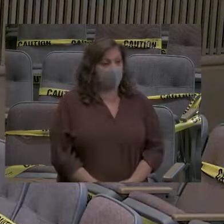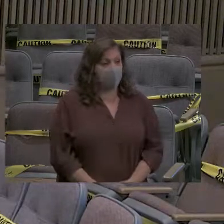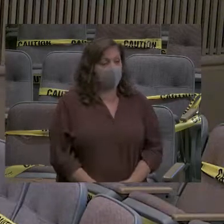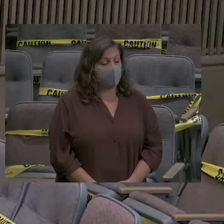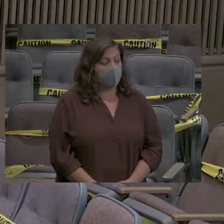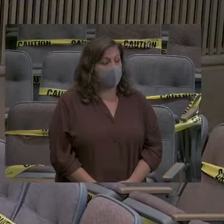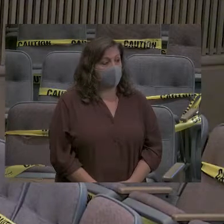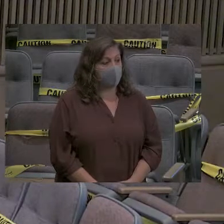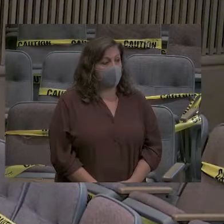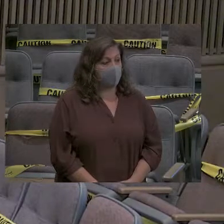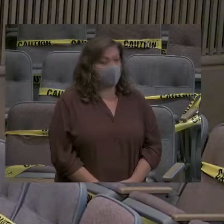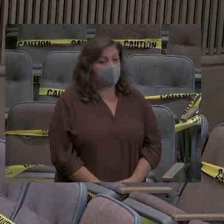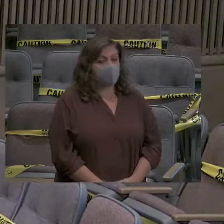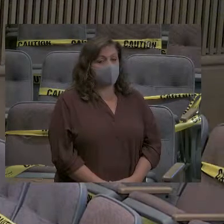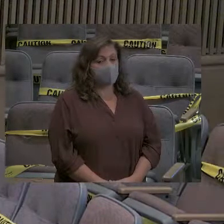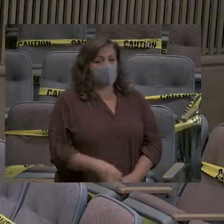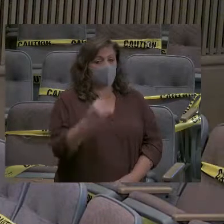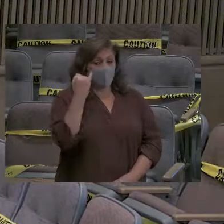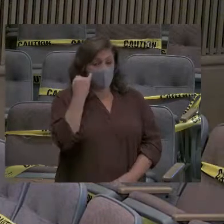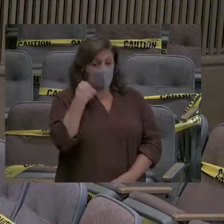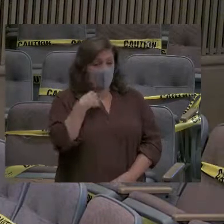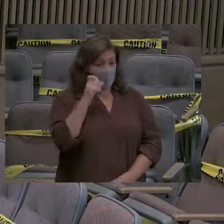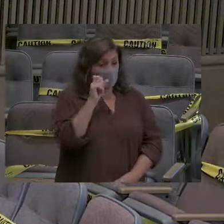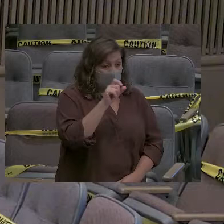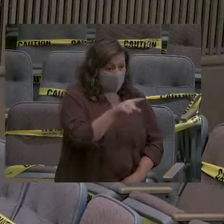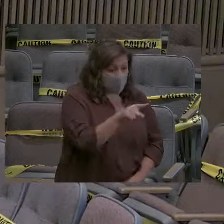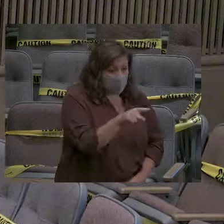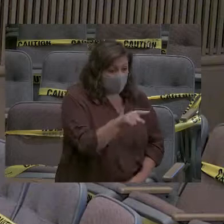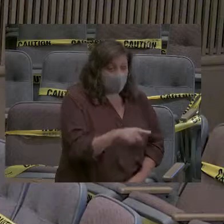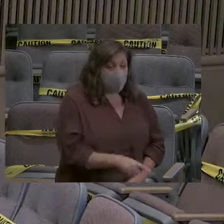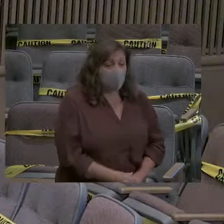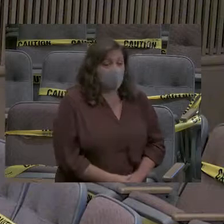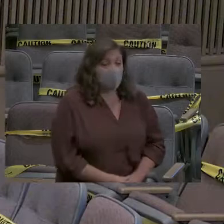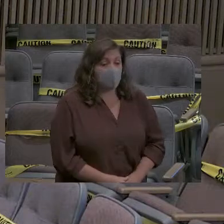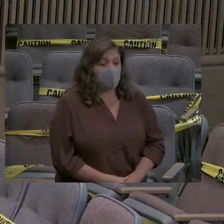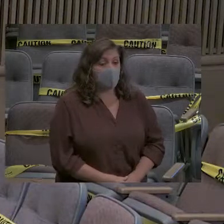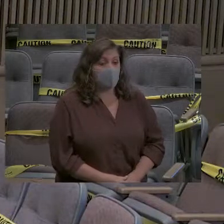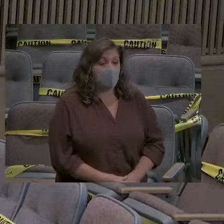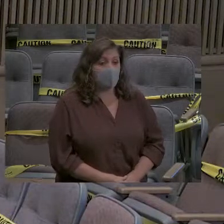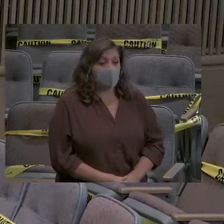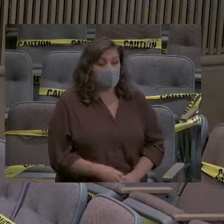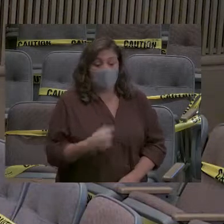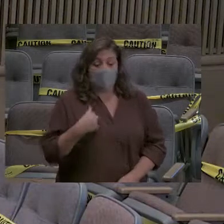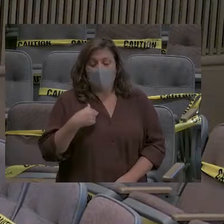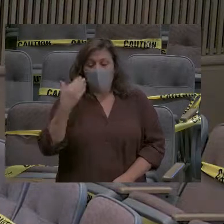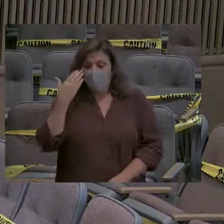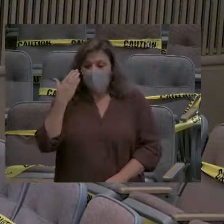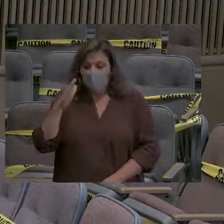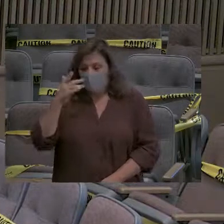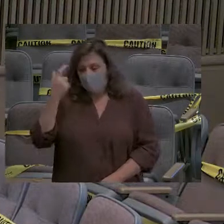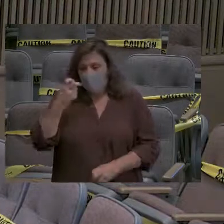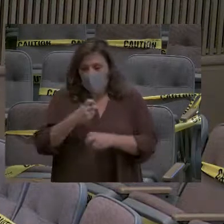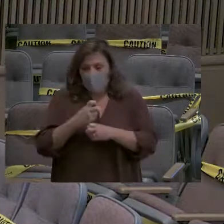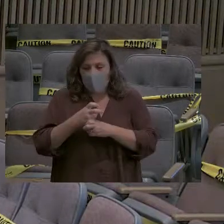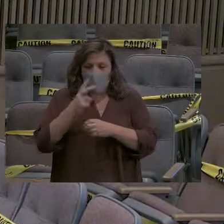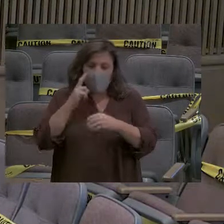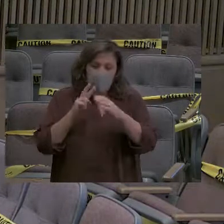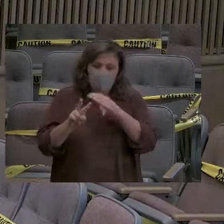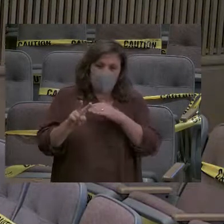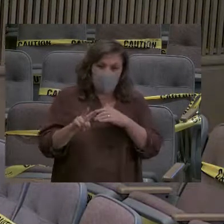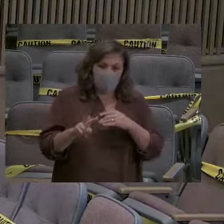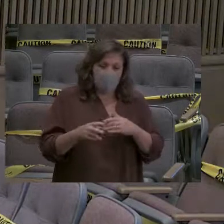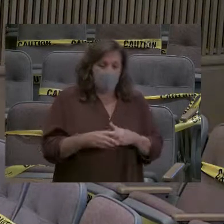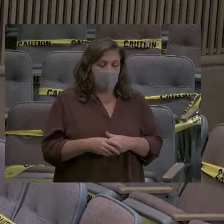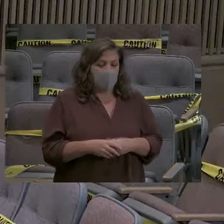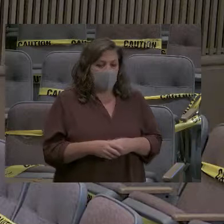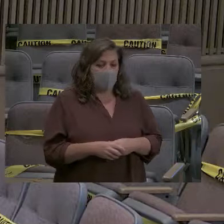If I were to ask you, and we don't know because it's hard to project and what will